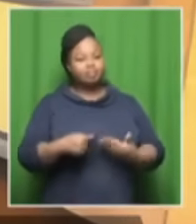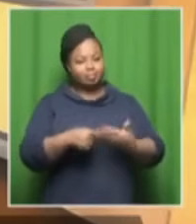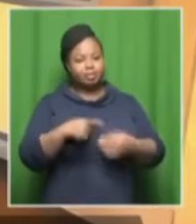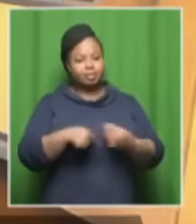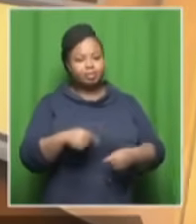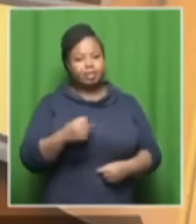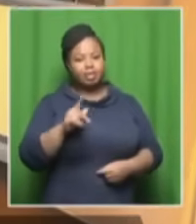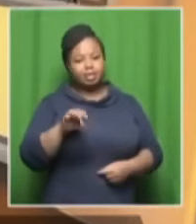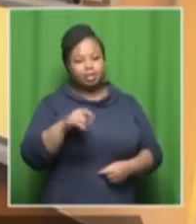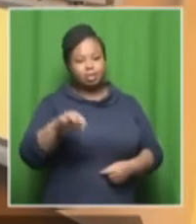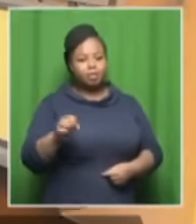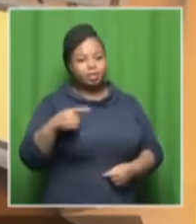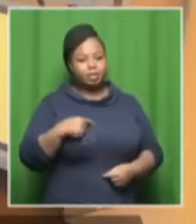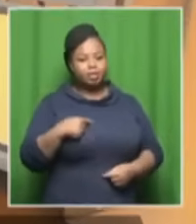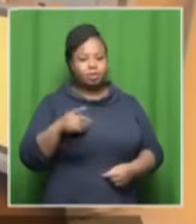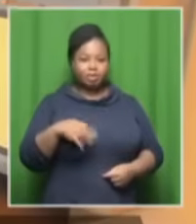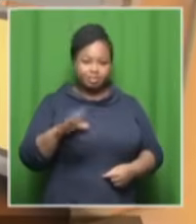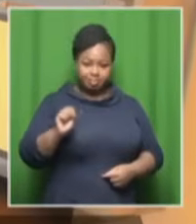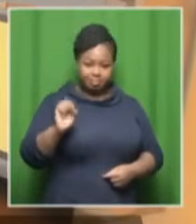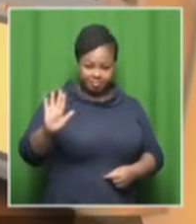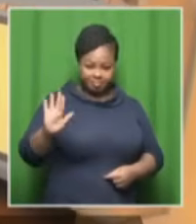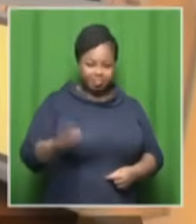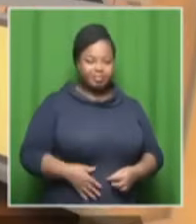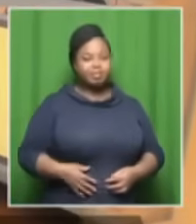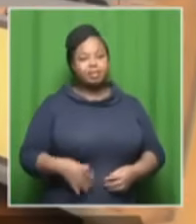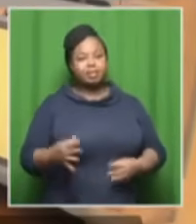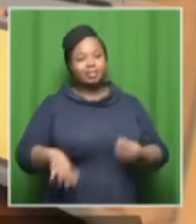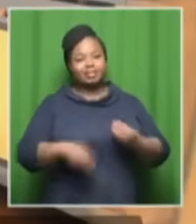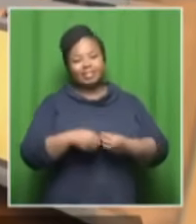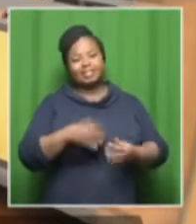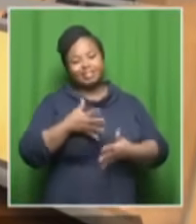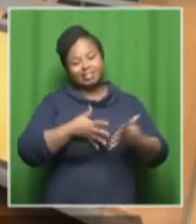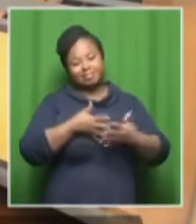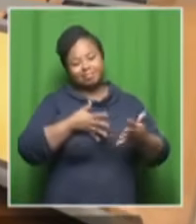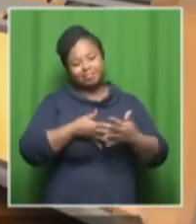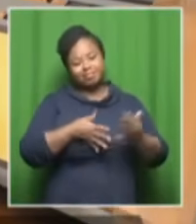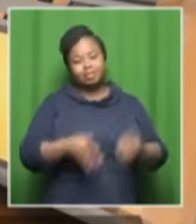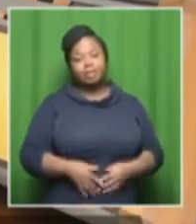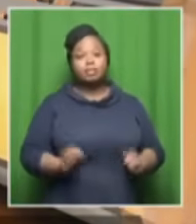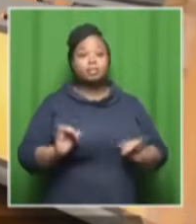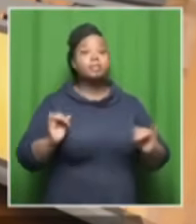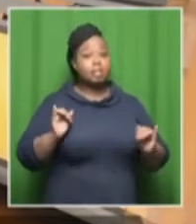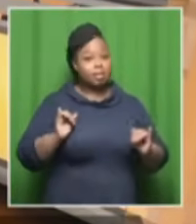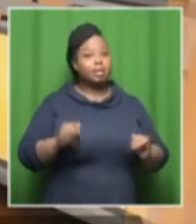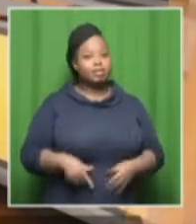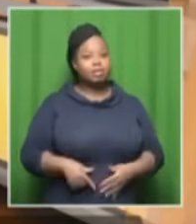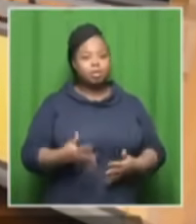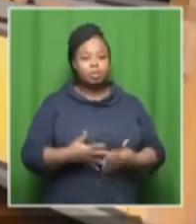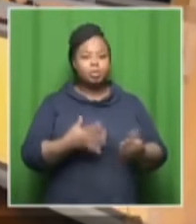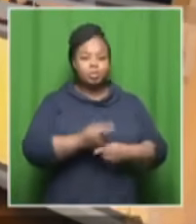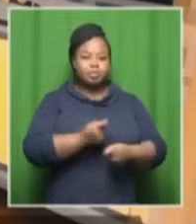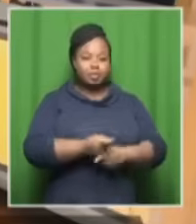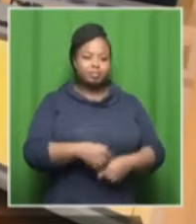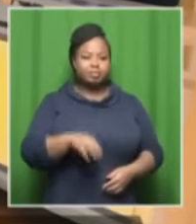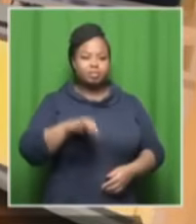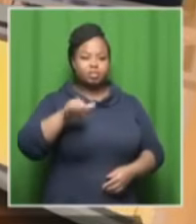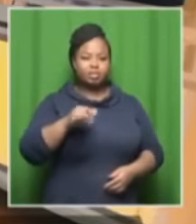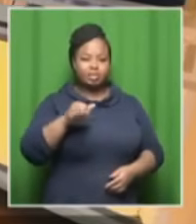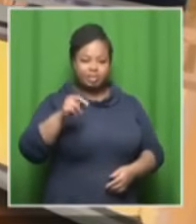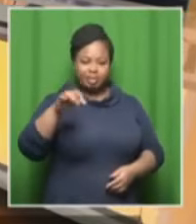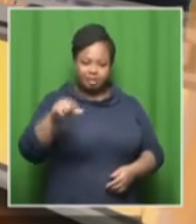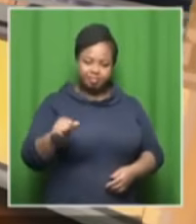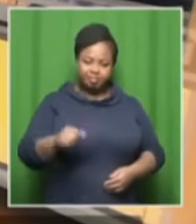that now, Katleho. Don't worry, I'm not going to let you get off the hook with that one, adding some humor into it, but very serious humor. Jasmina,